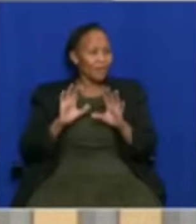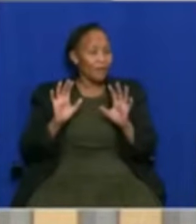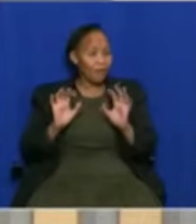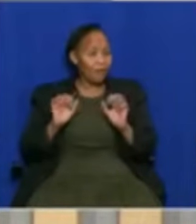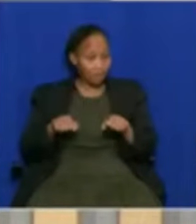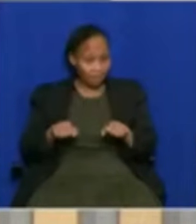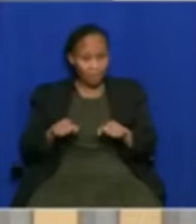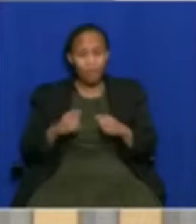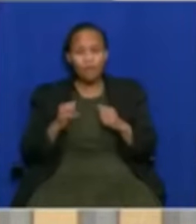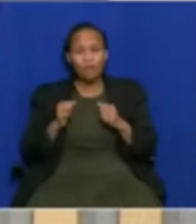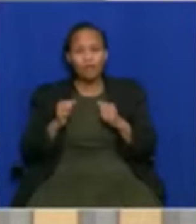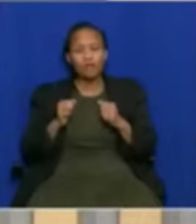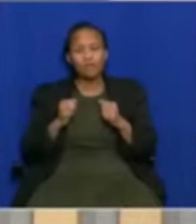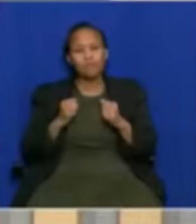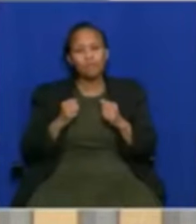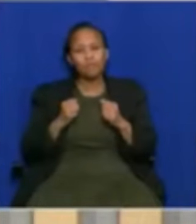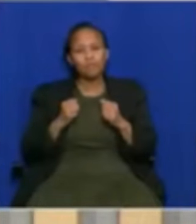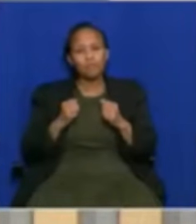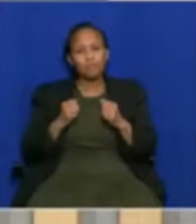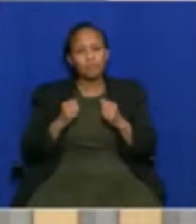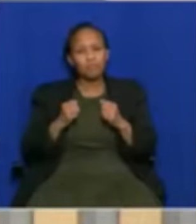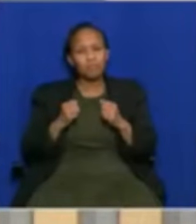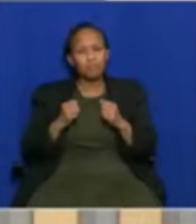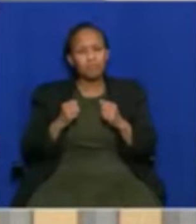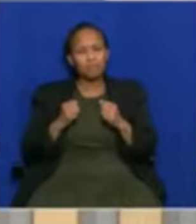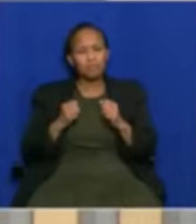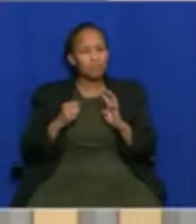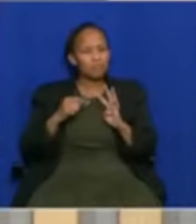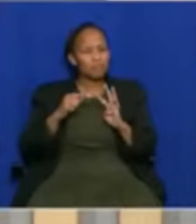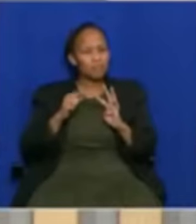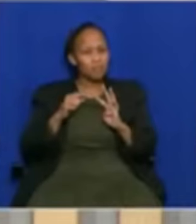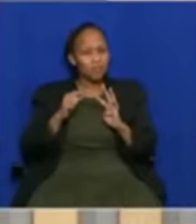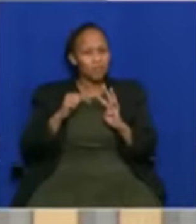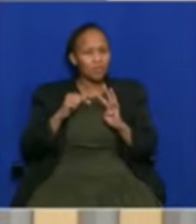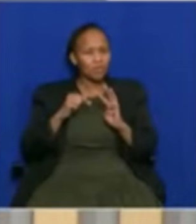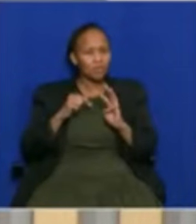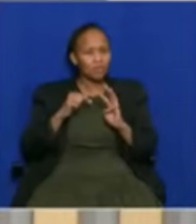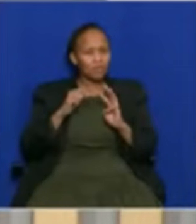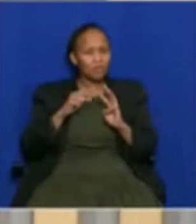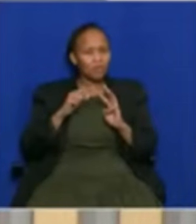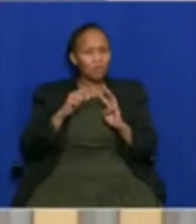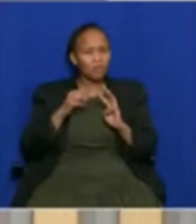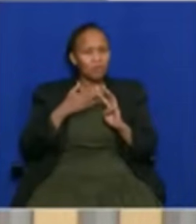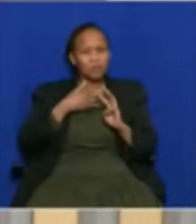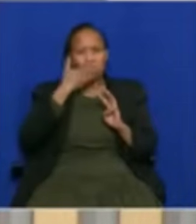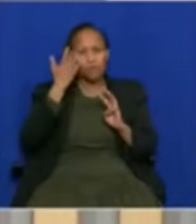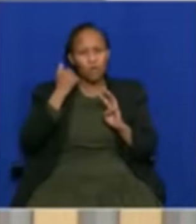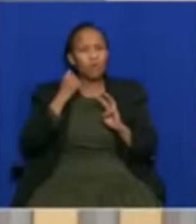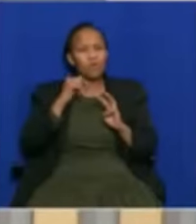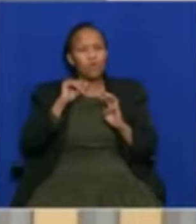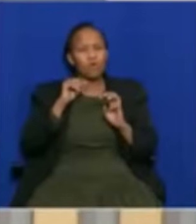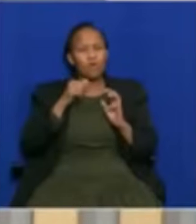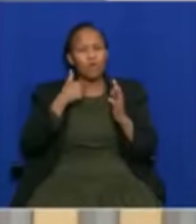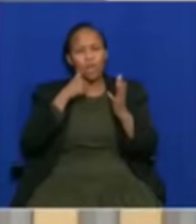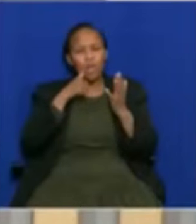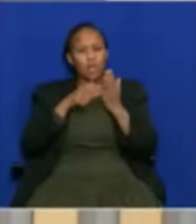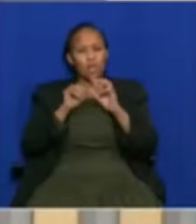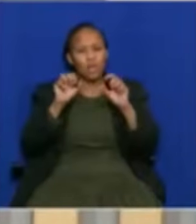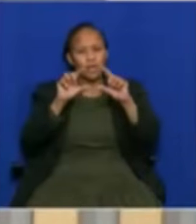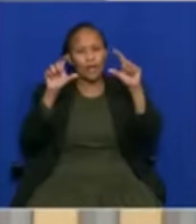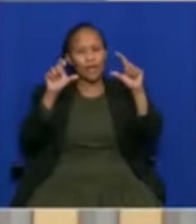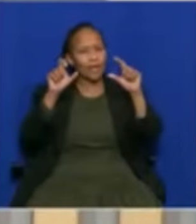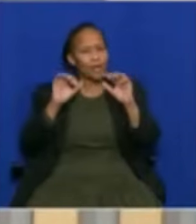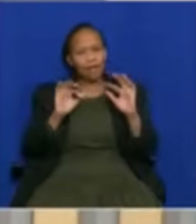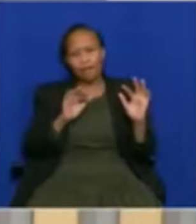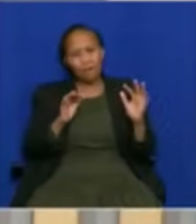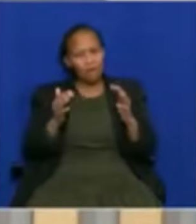know about how the police letterhead goes. And that was the one thing that we looked at.